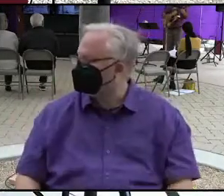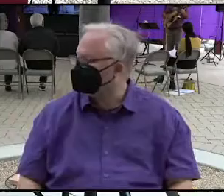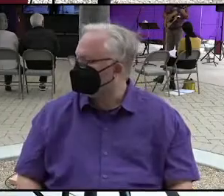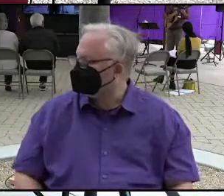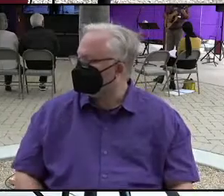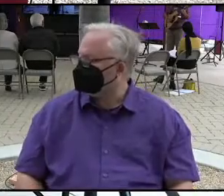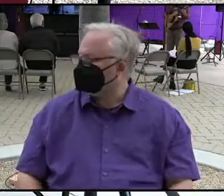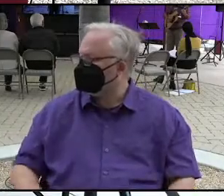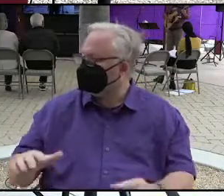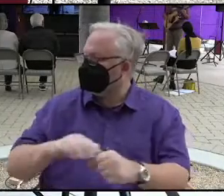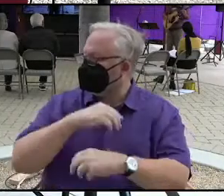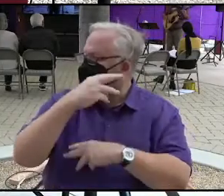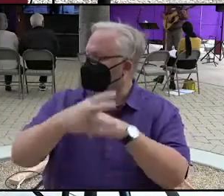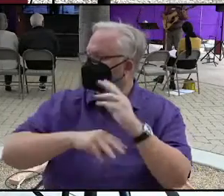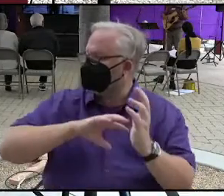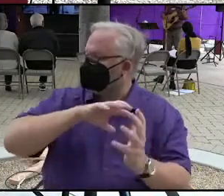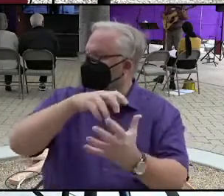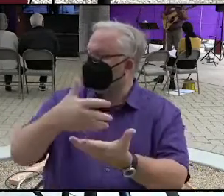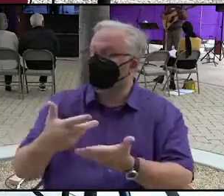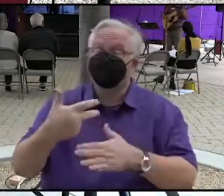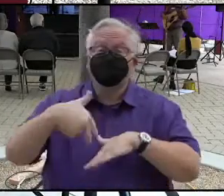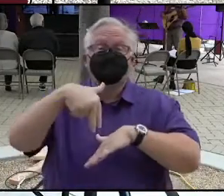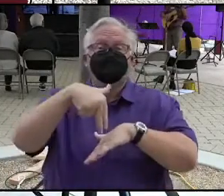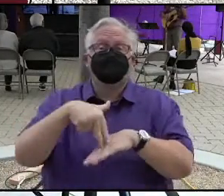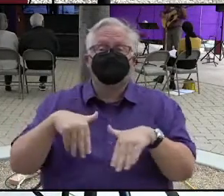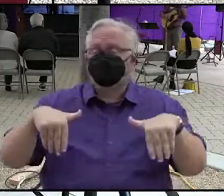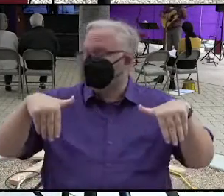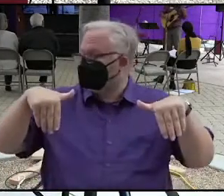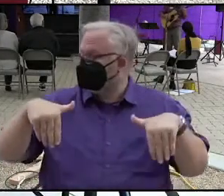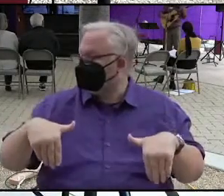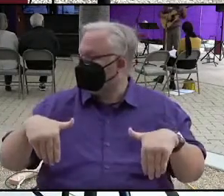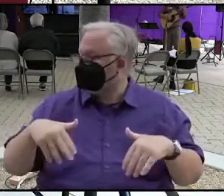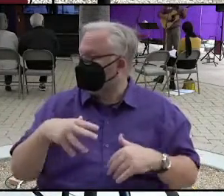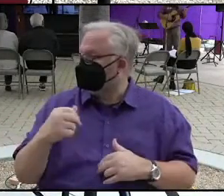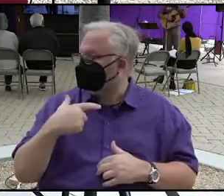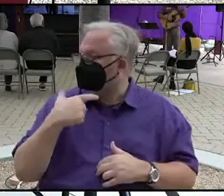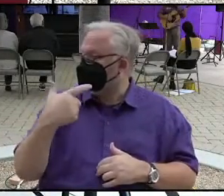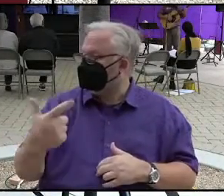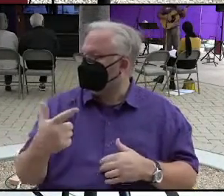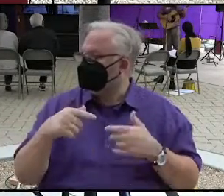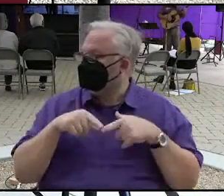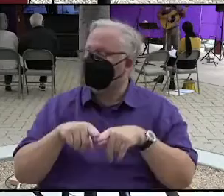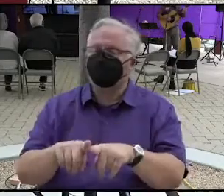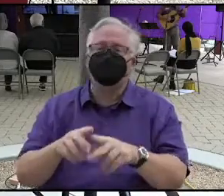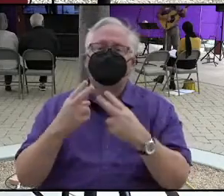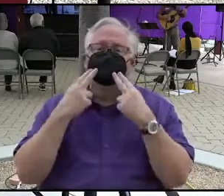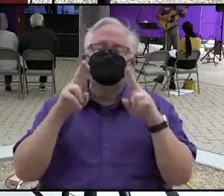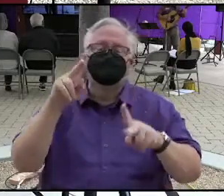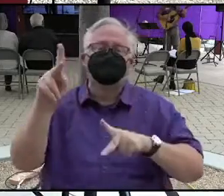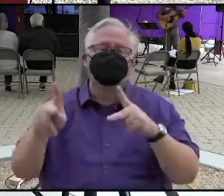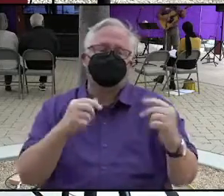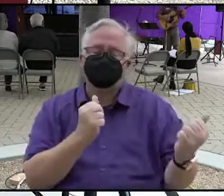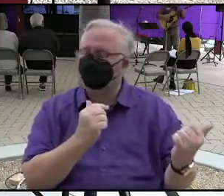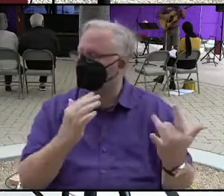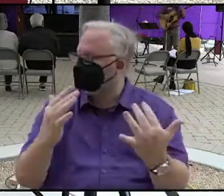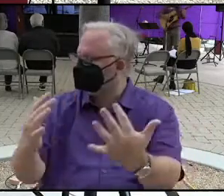The whole world stood idly by and watched as the innocent